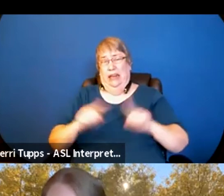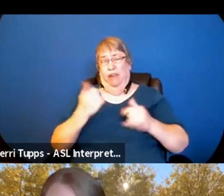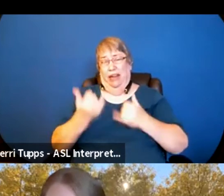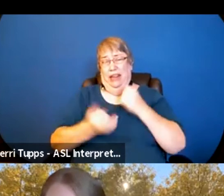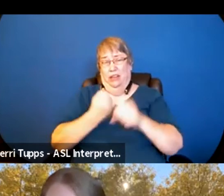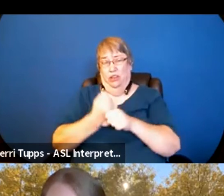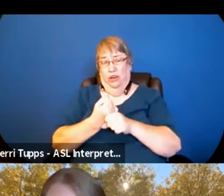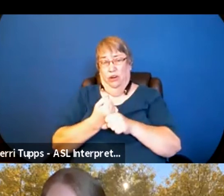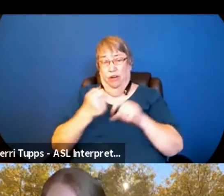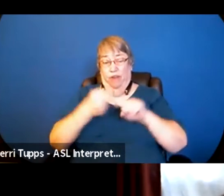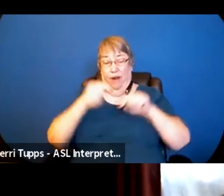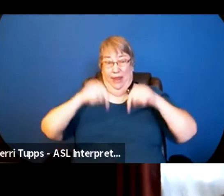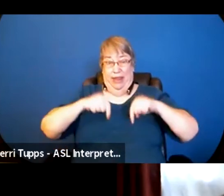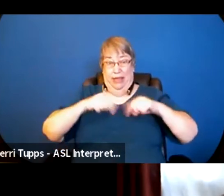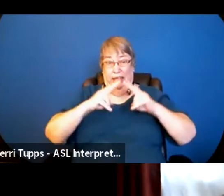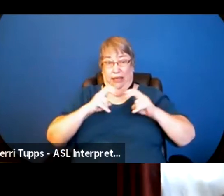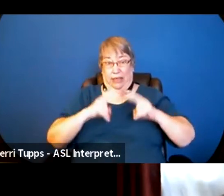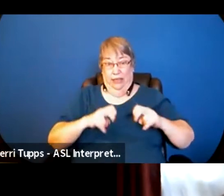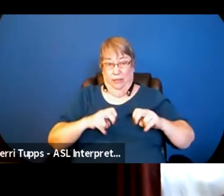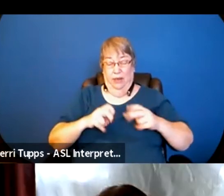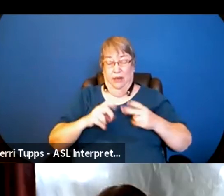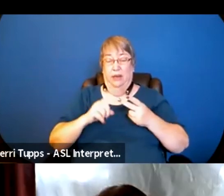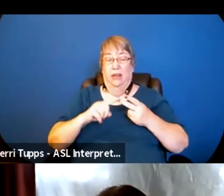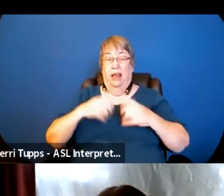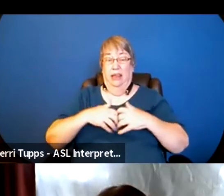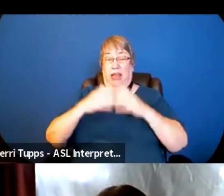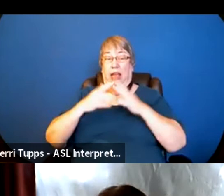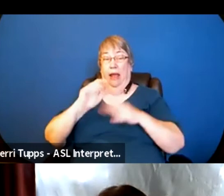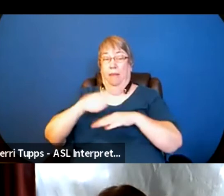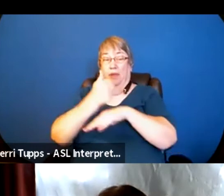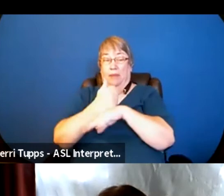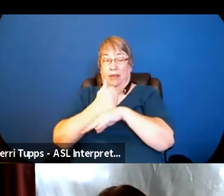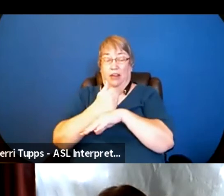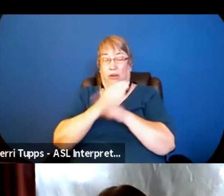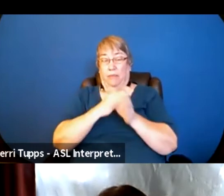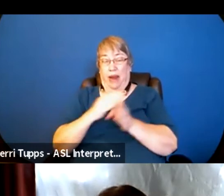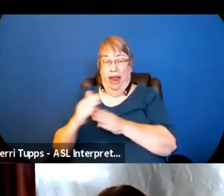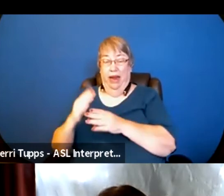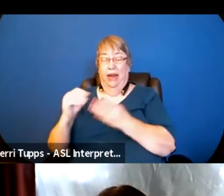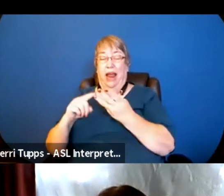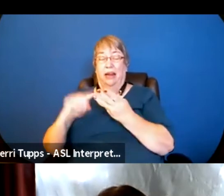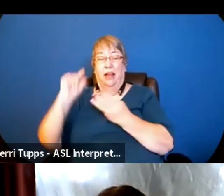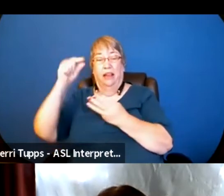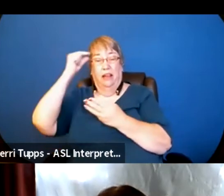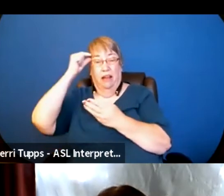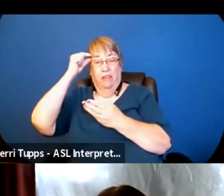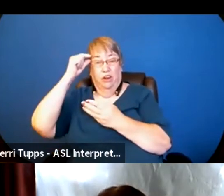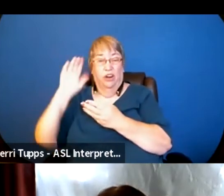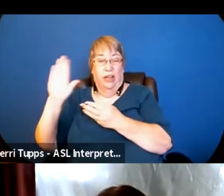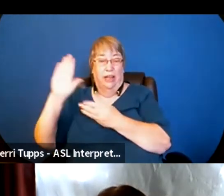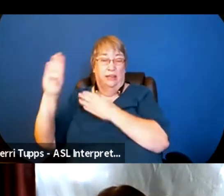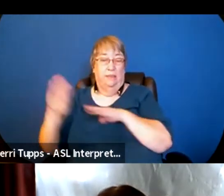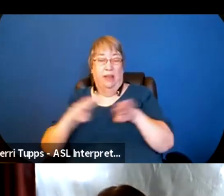this assessment of the implementation plan through Senate Bill 19222 and the Governor's Behavioral Task Force. We're